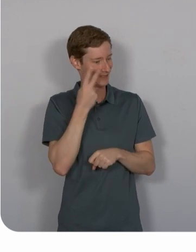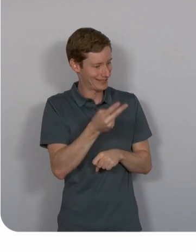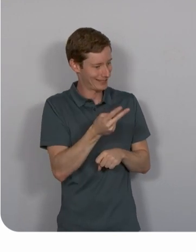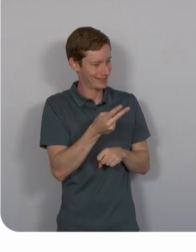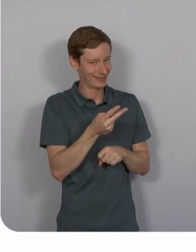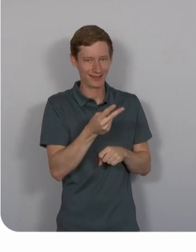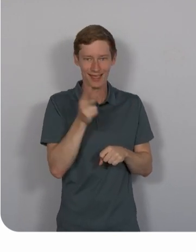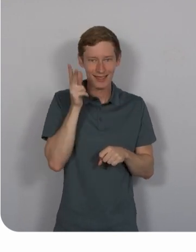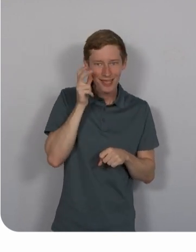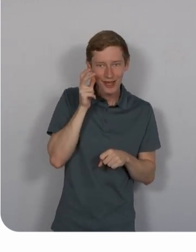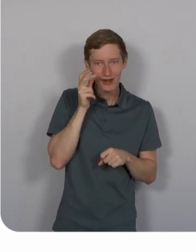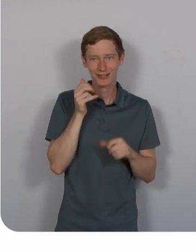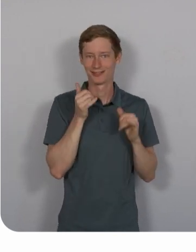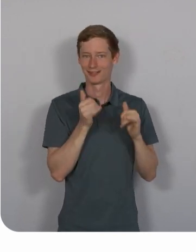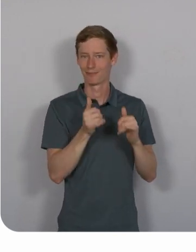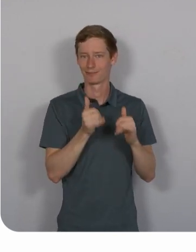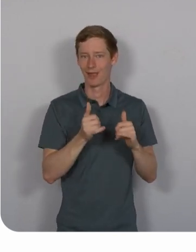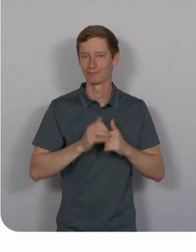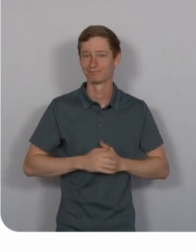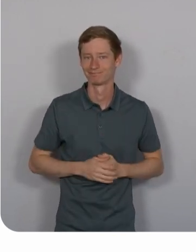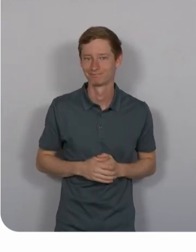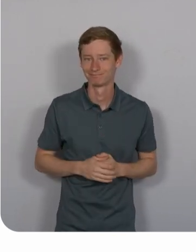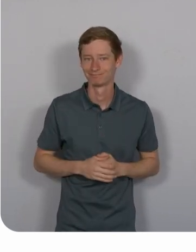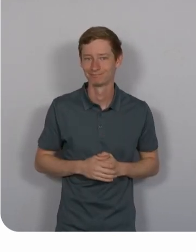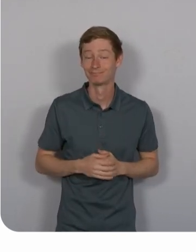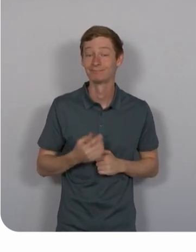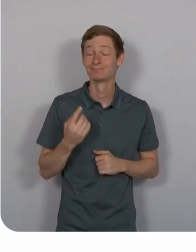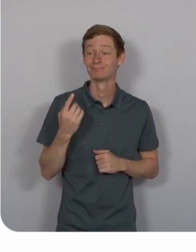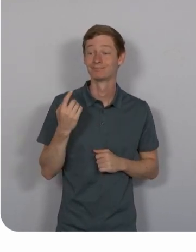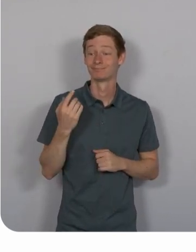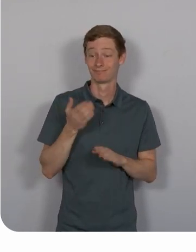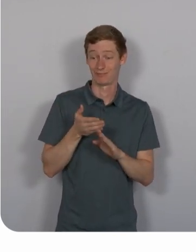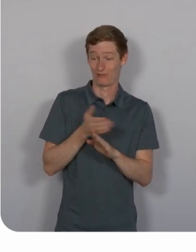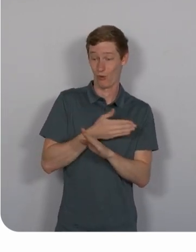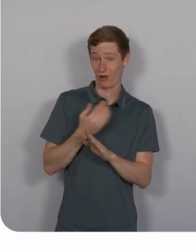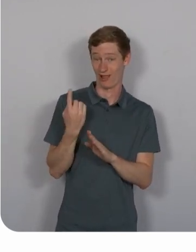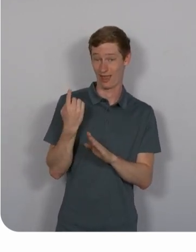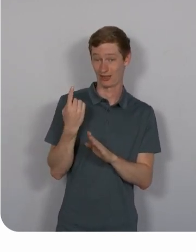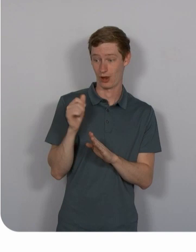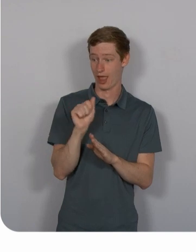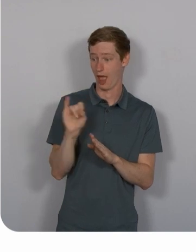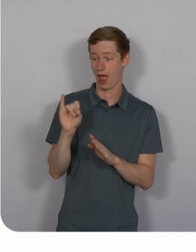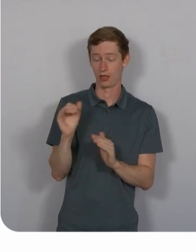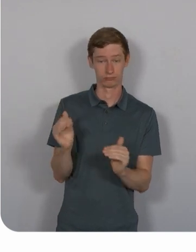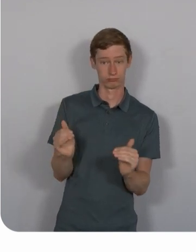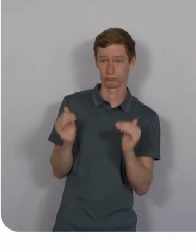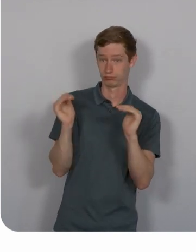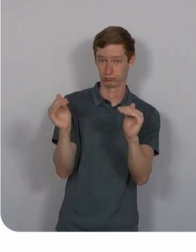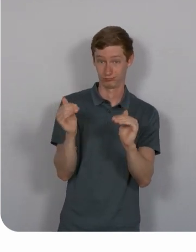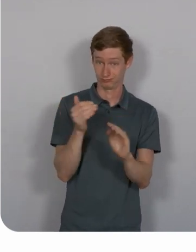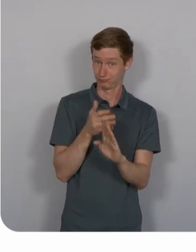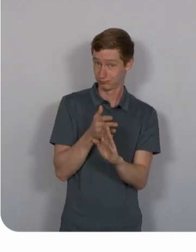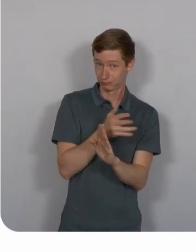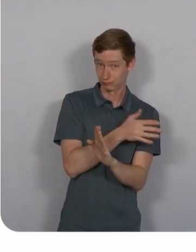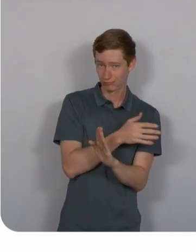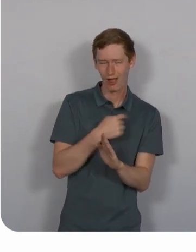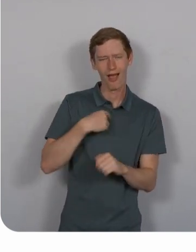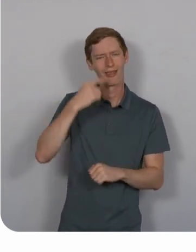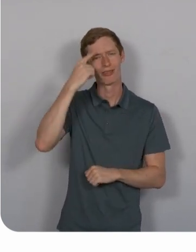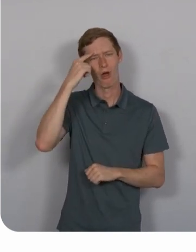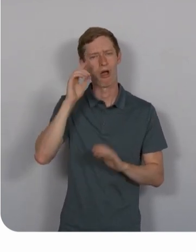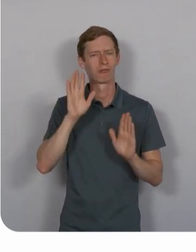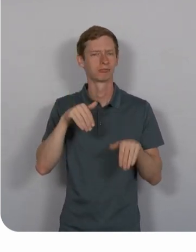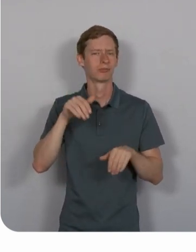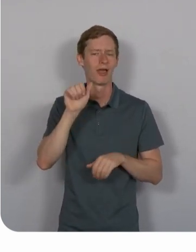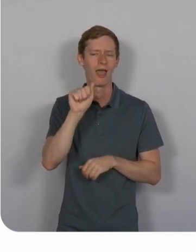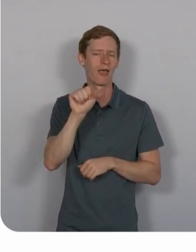hearing. And before this last year's AI breakthroughs, I kind of thought that smart glasses were only really going to become